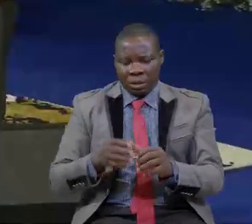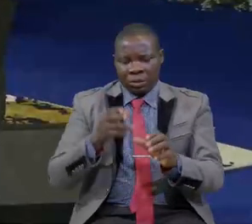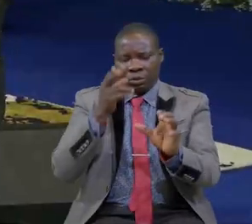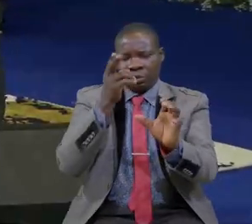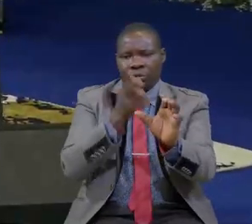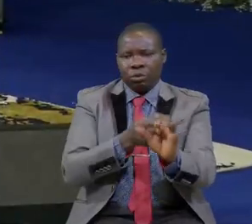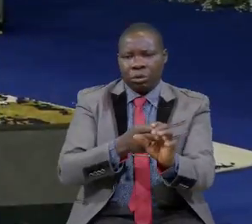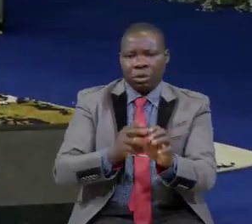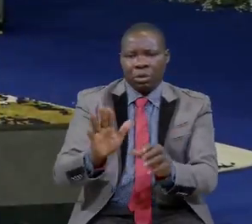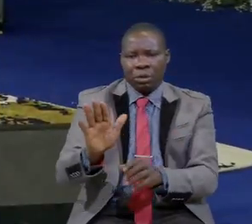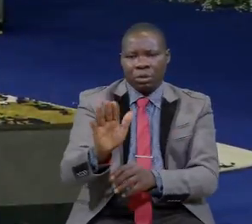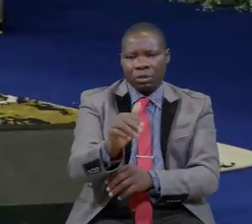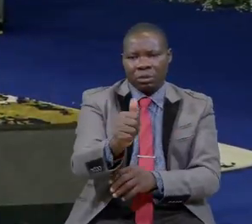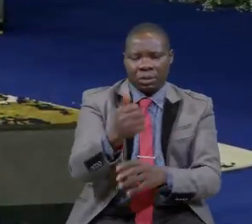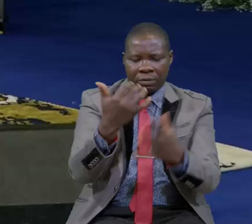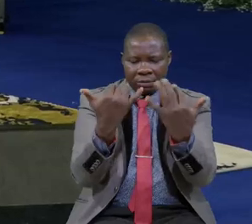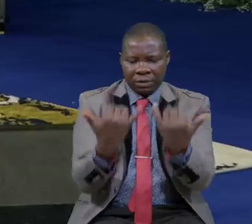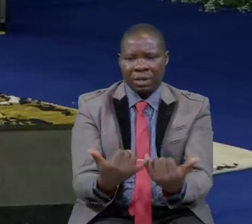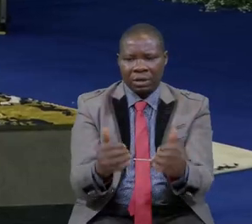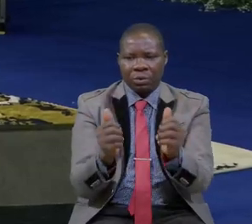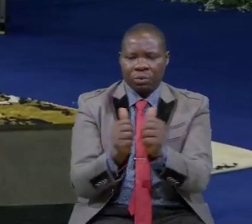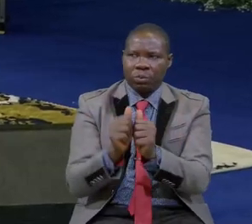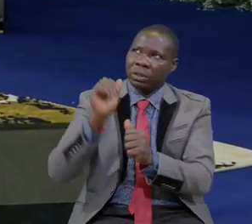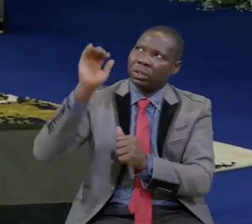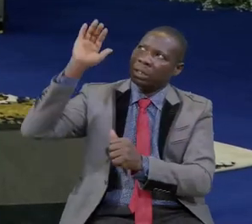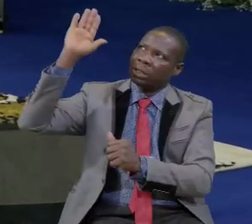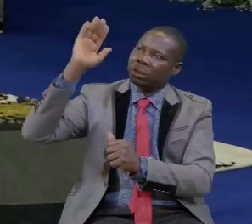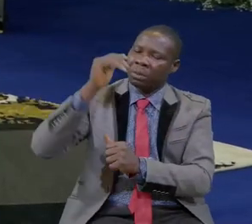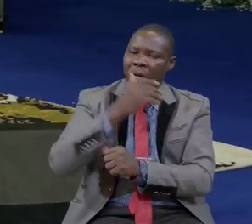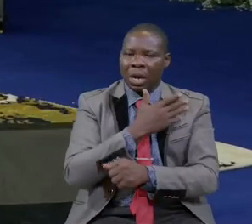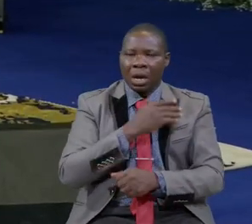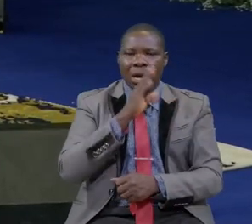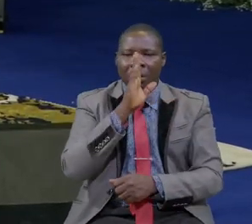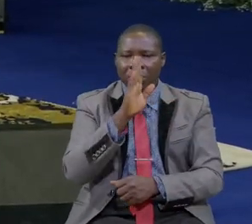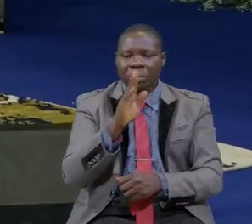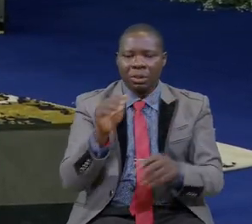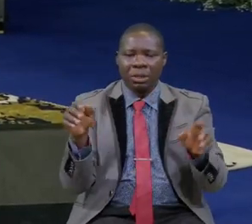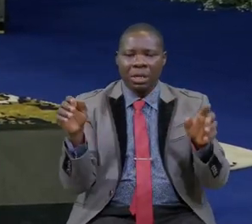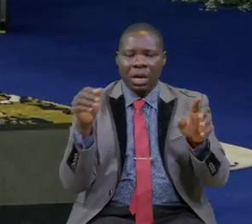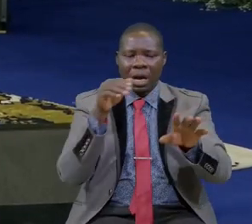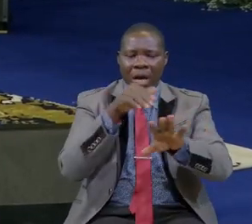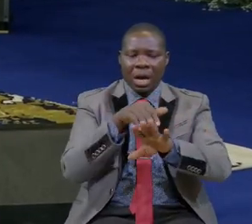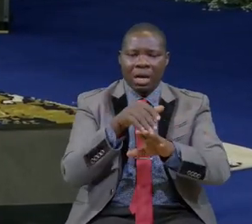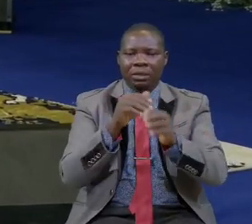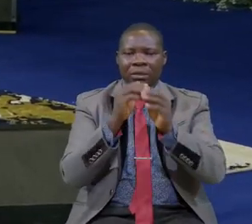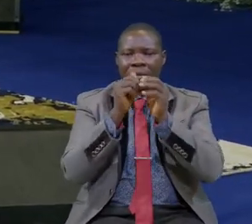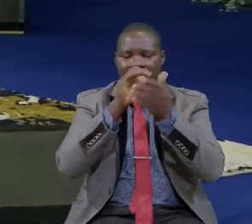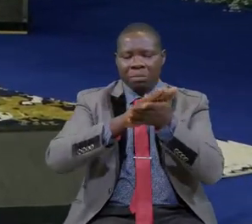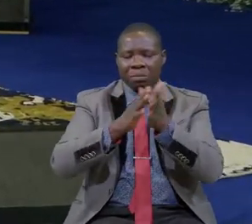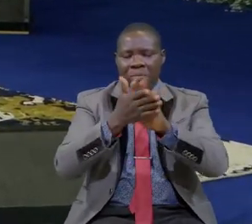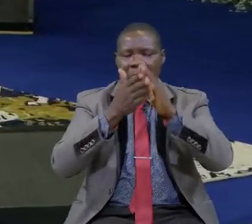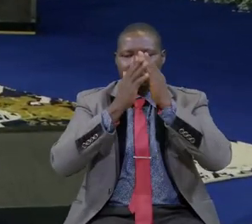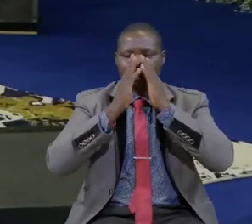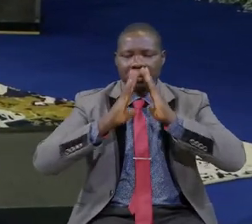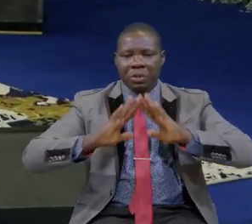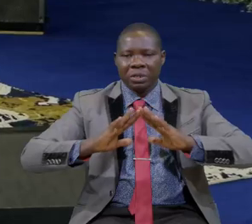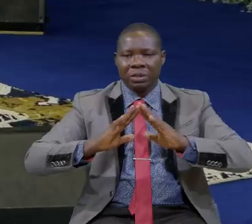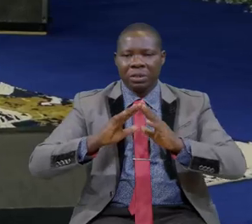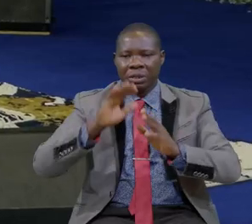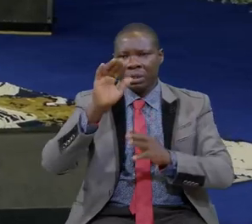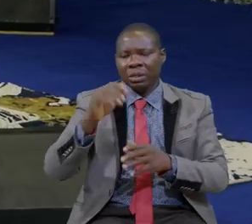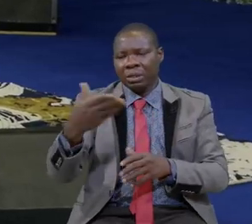thyself with him and be at peace, thereby good shall